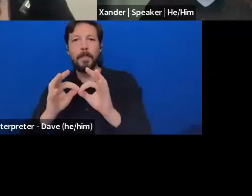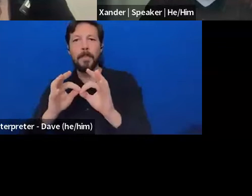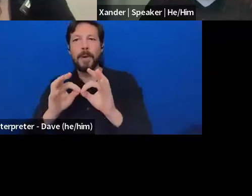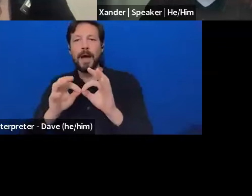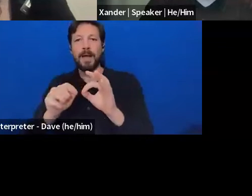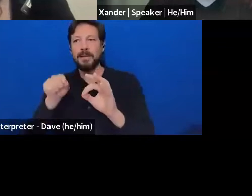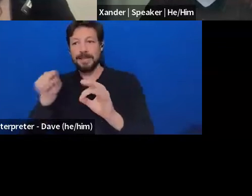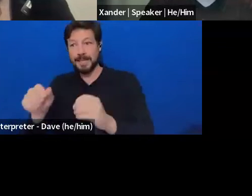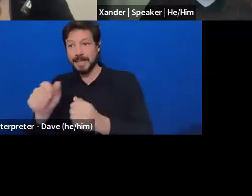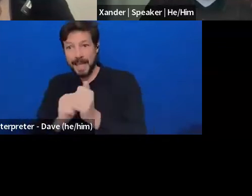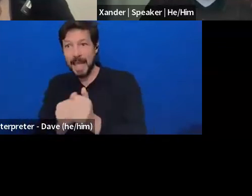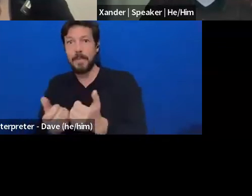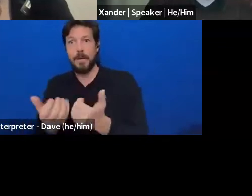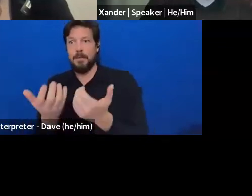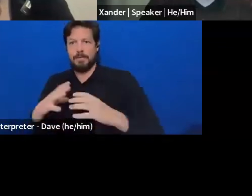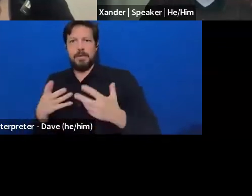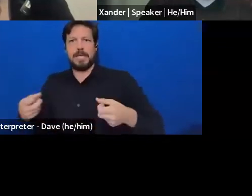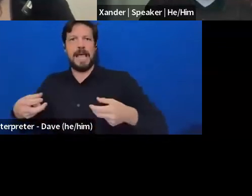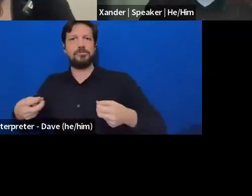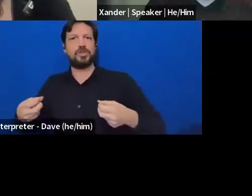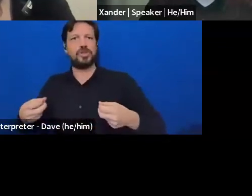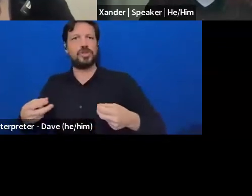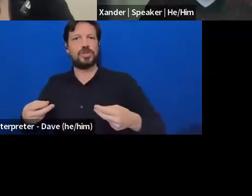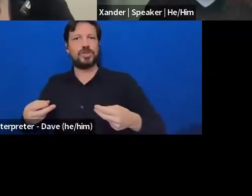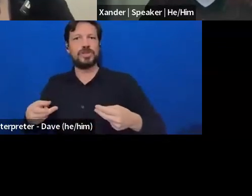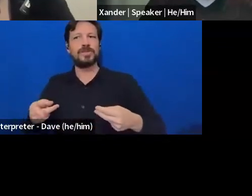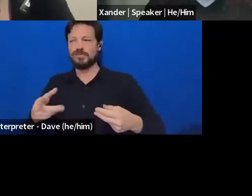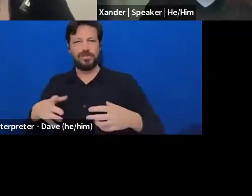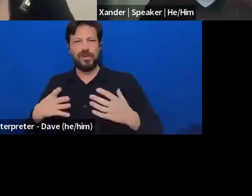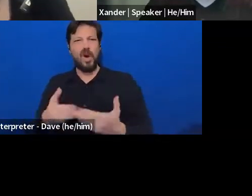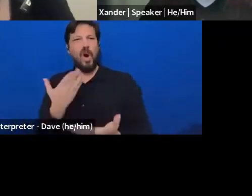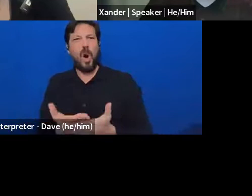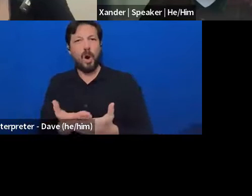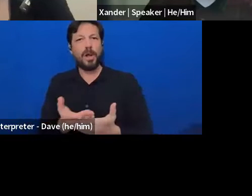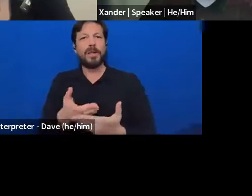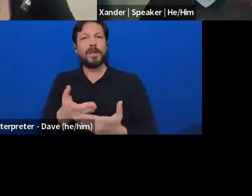off, rather than instead of going in to turning it on.